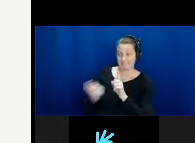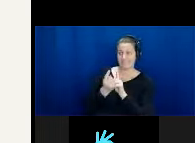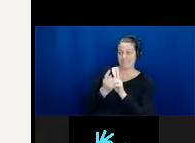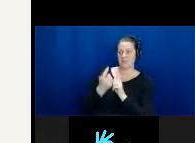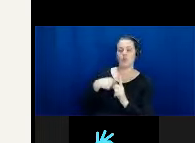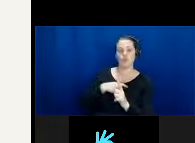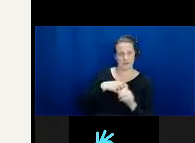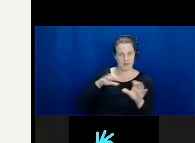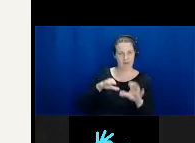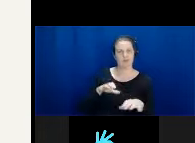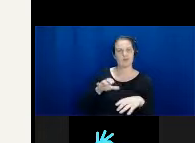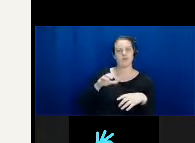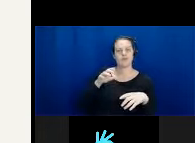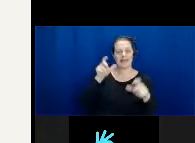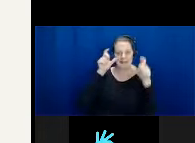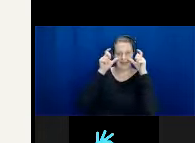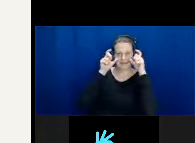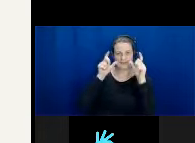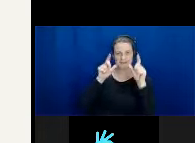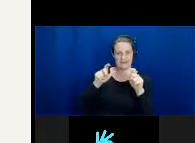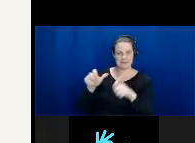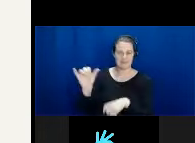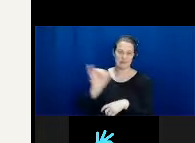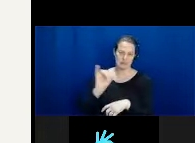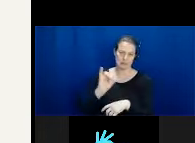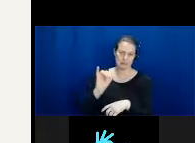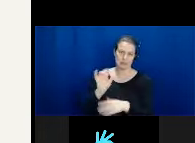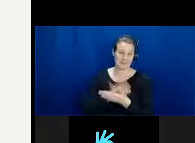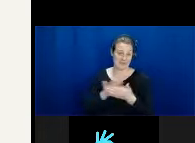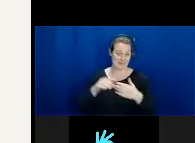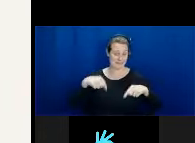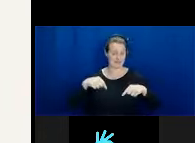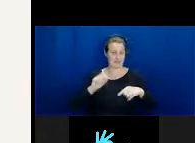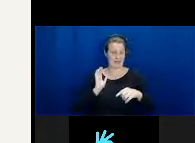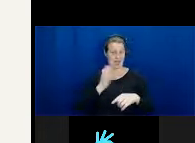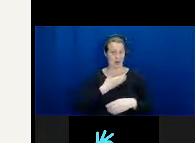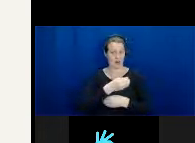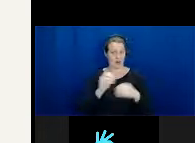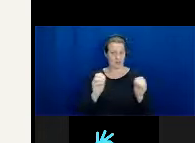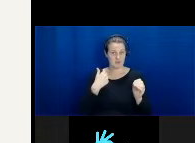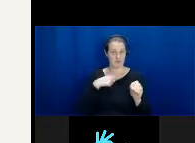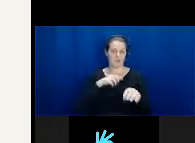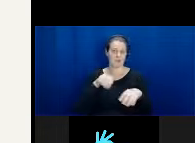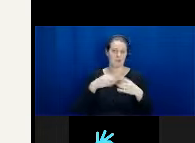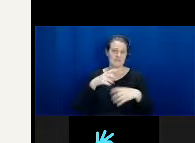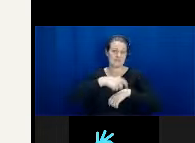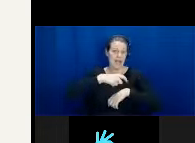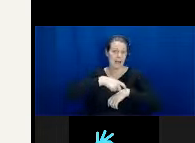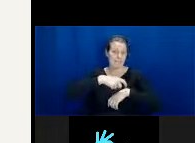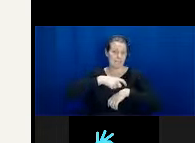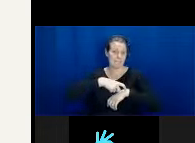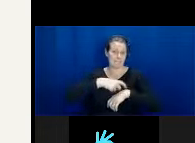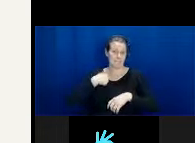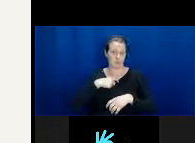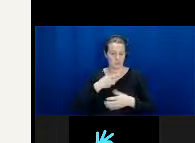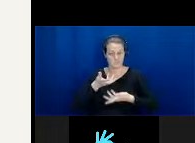assessment. So what's nice about here is that we have a lot more time with the patient, and so we have time to make sure